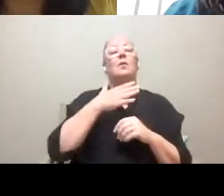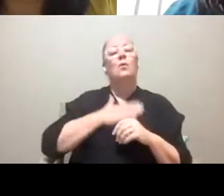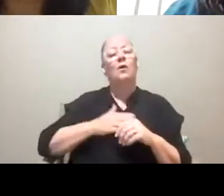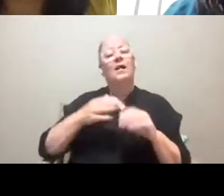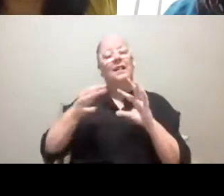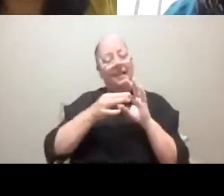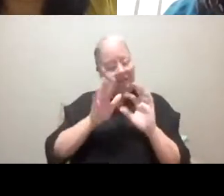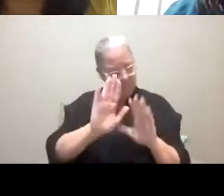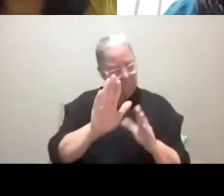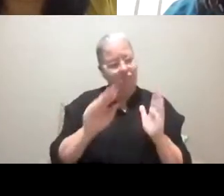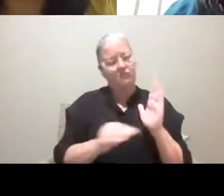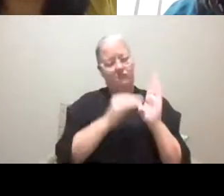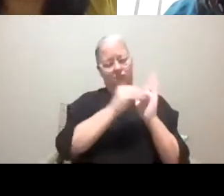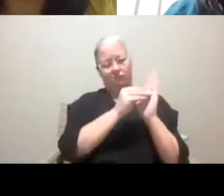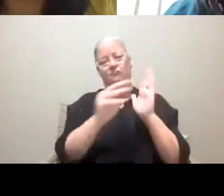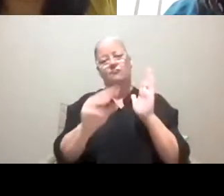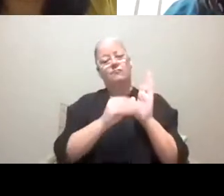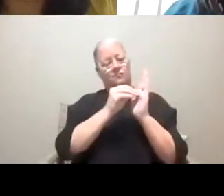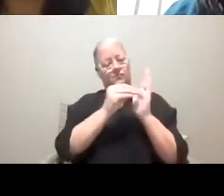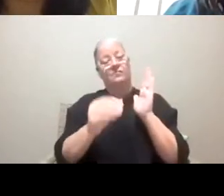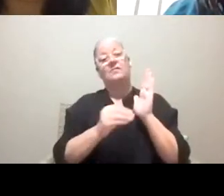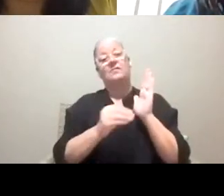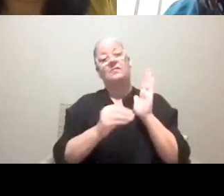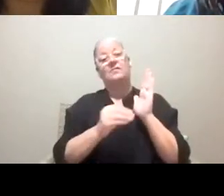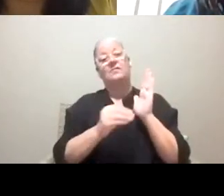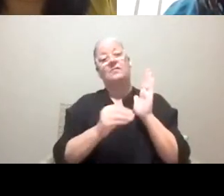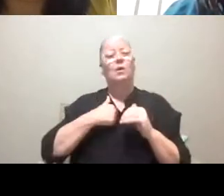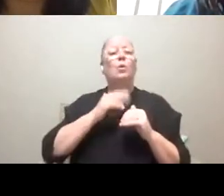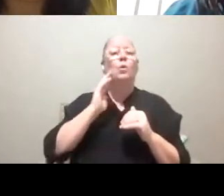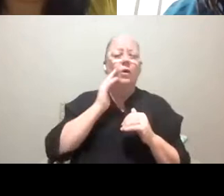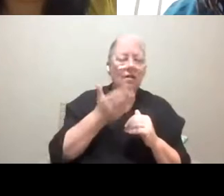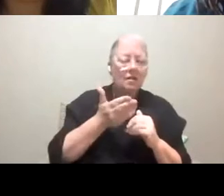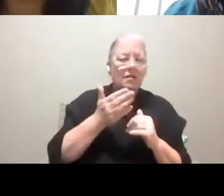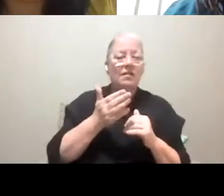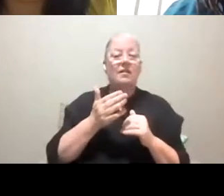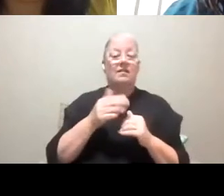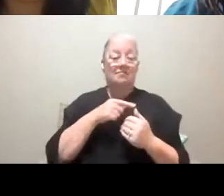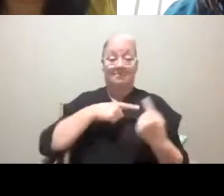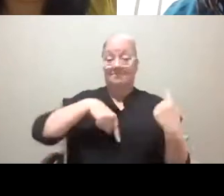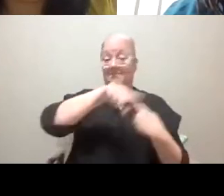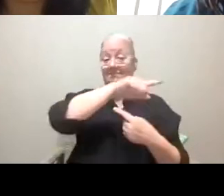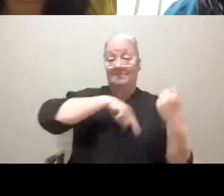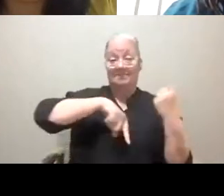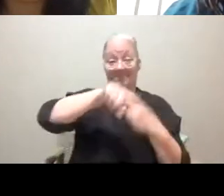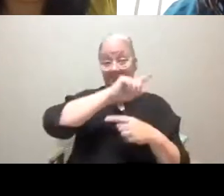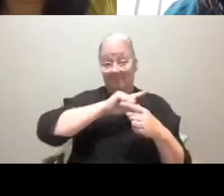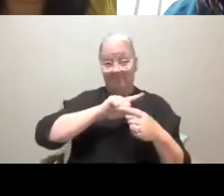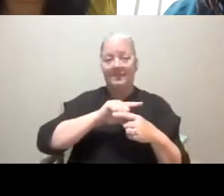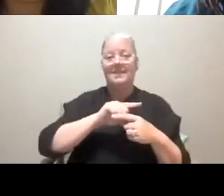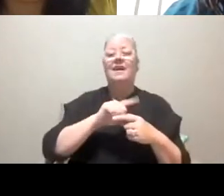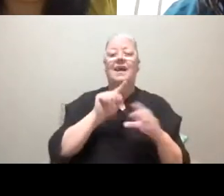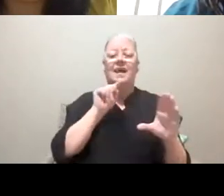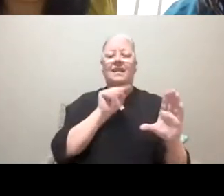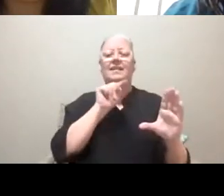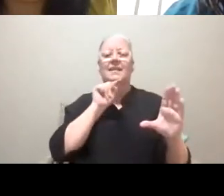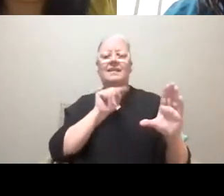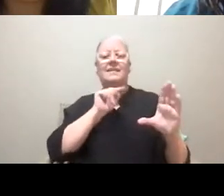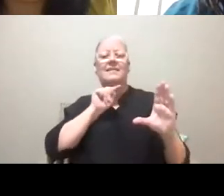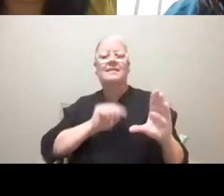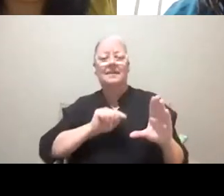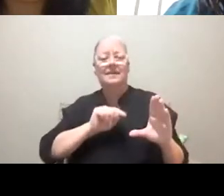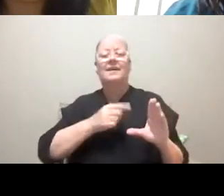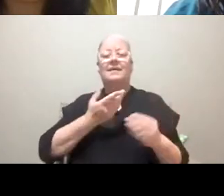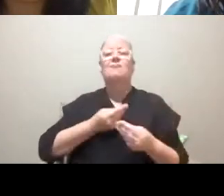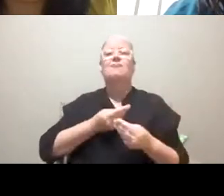and we will do our best to ensure that these links are provided. And if you want to